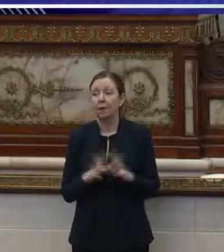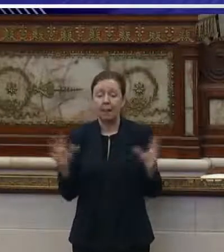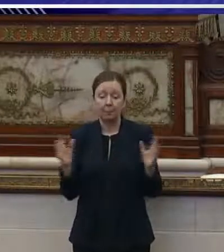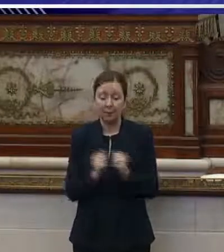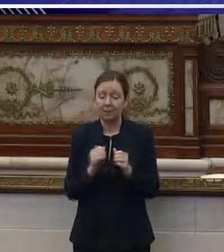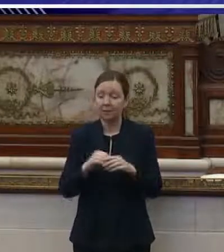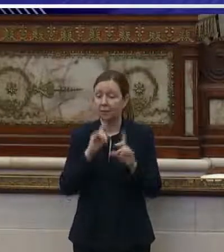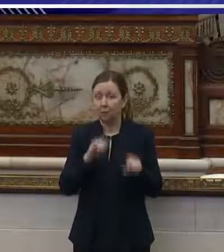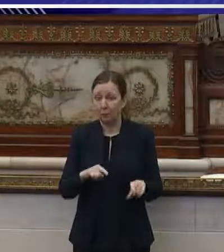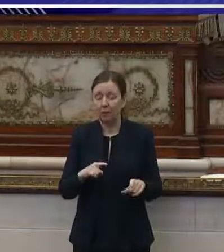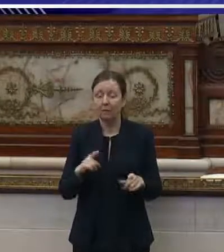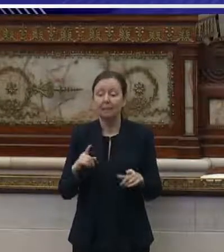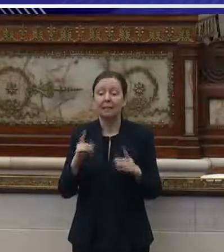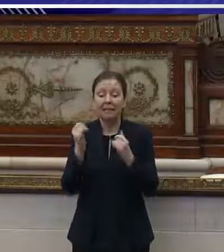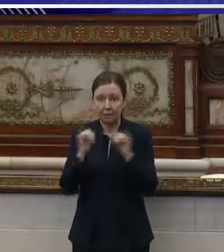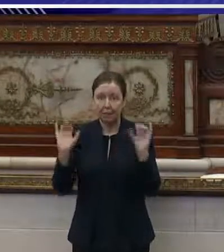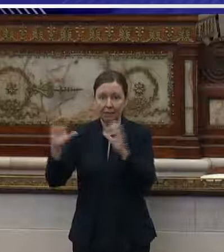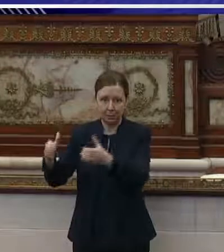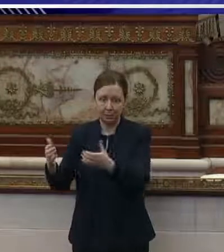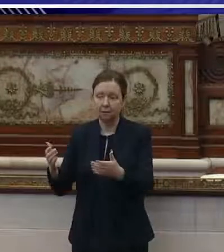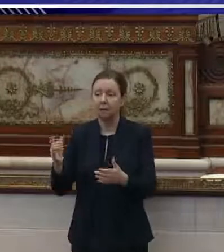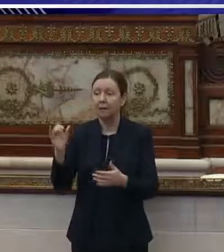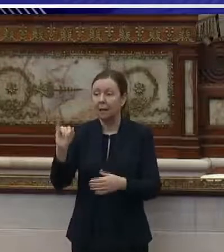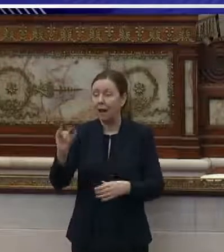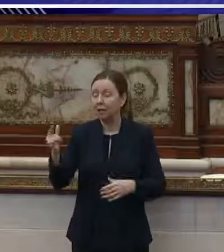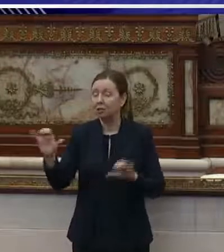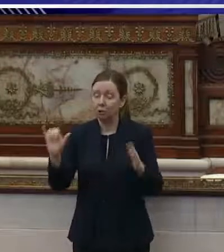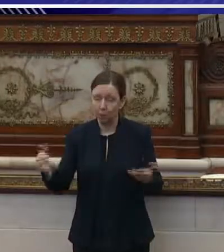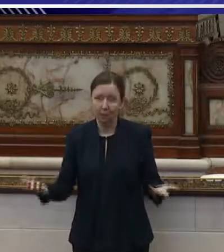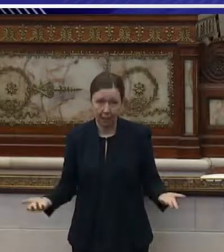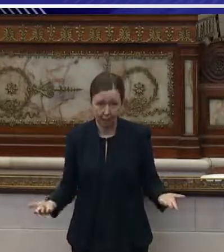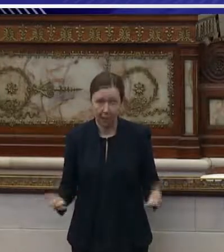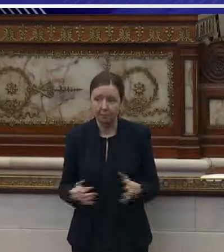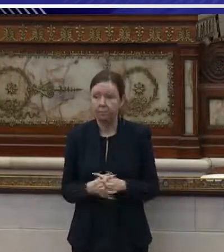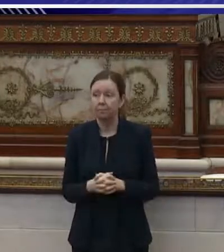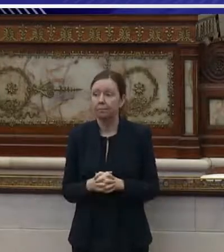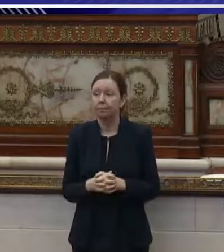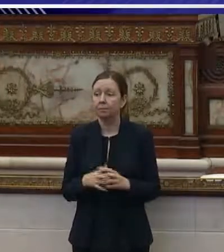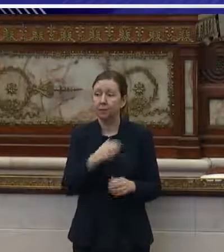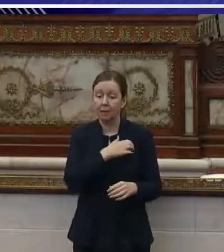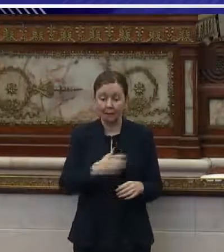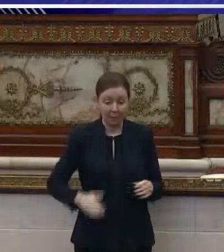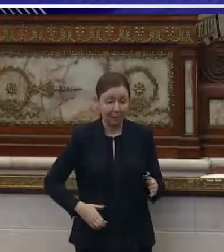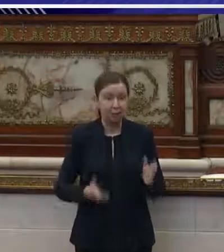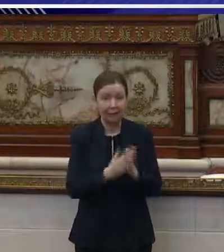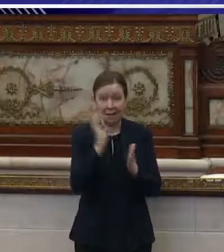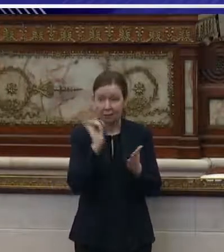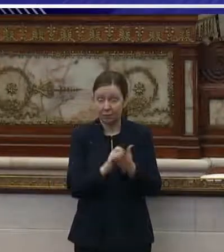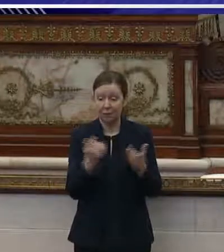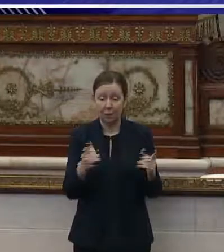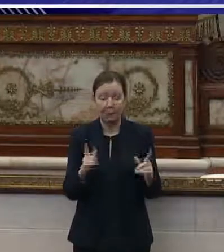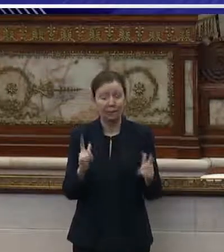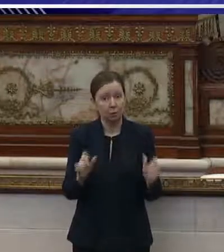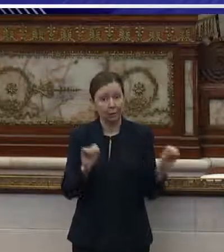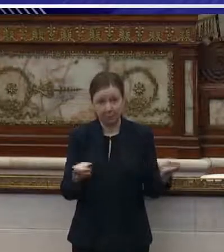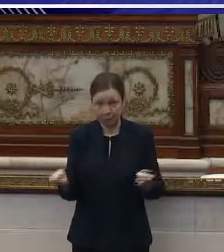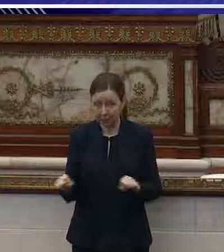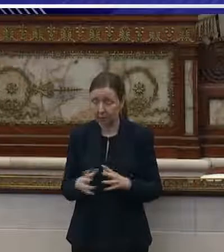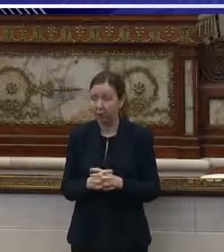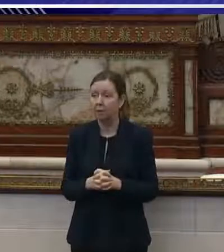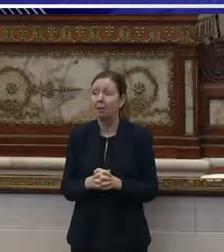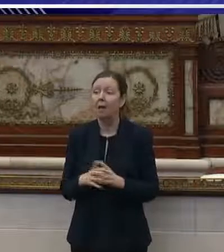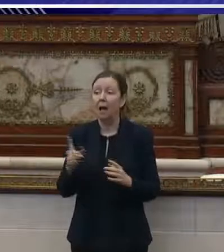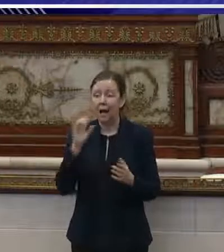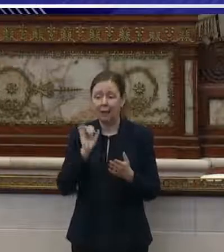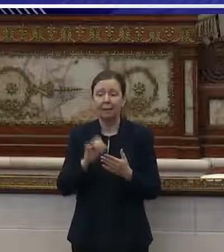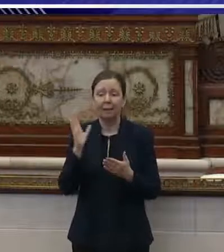in a report, an independent body. The Inspector General is doing that. Mayor's asked that to be as quickly as possible. And so I do